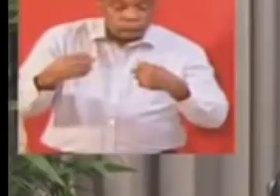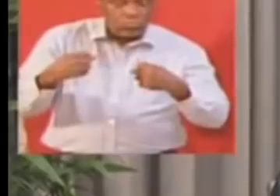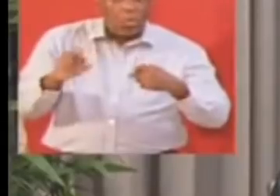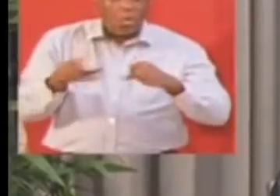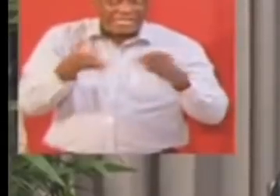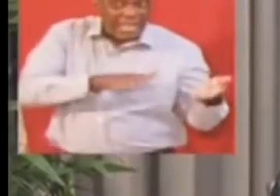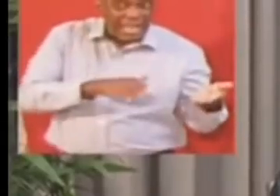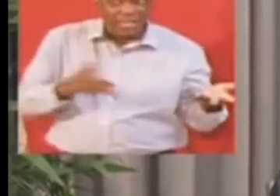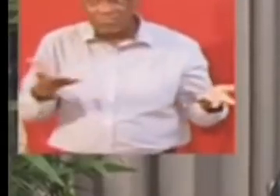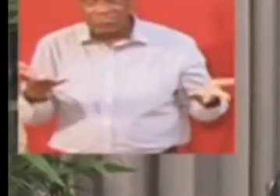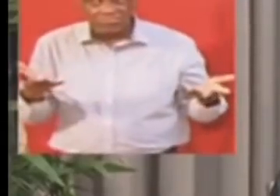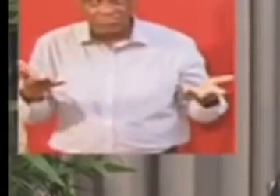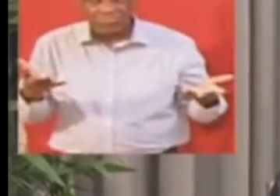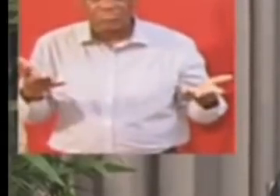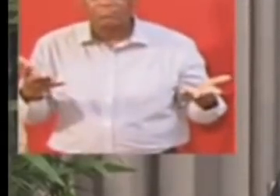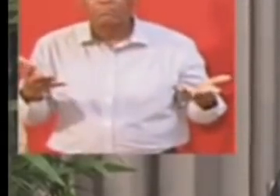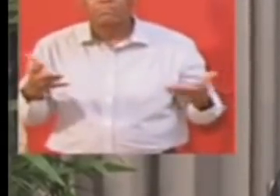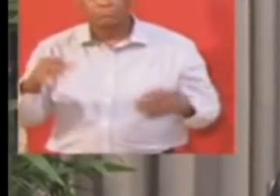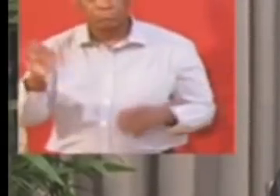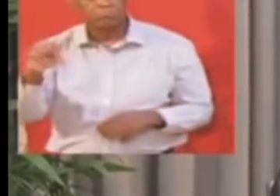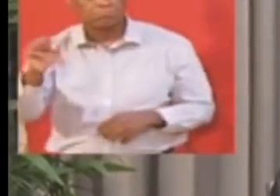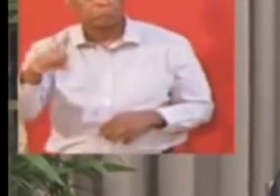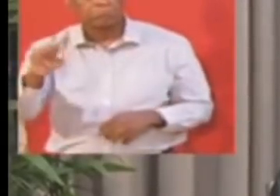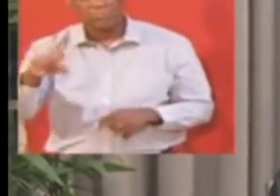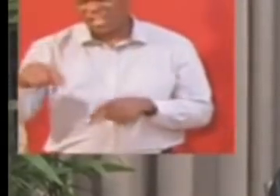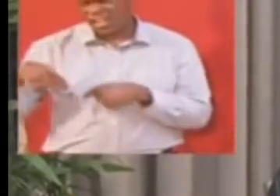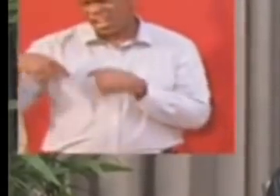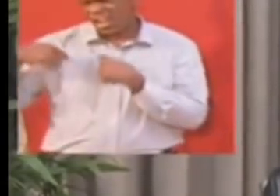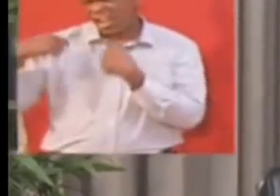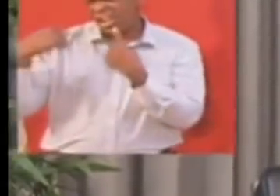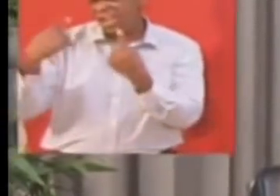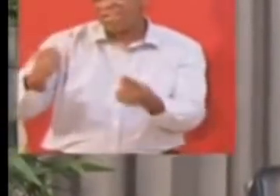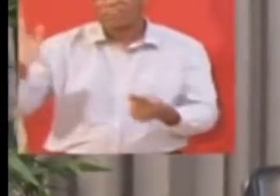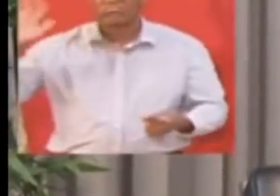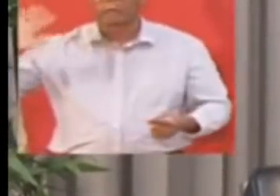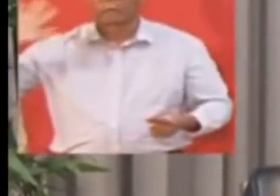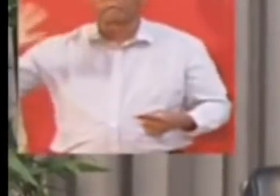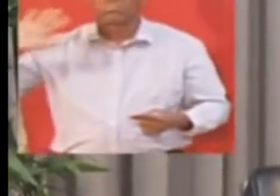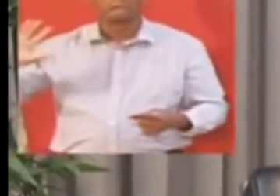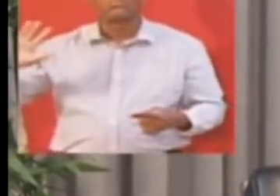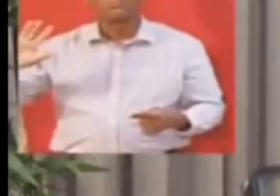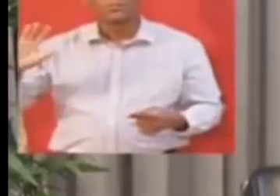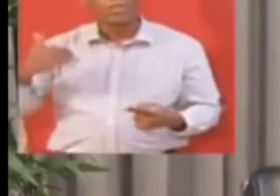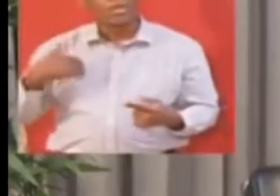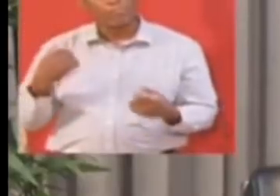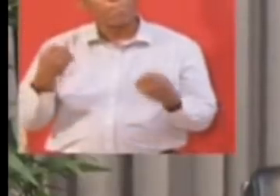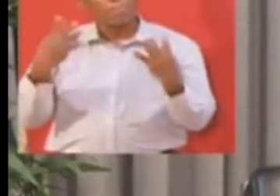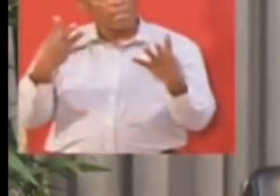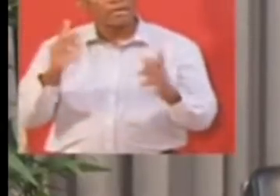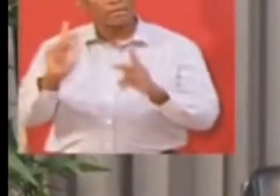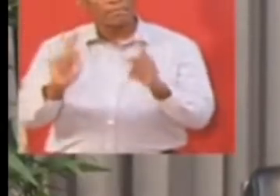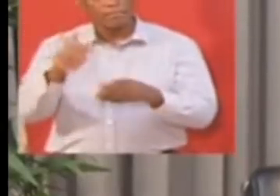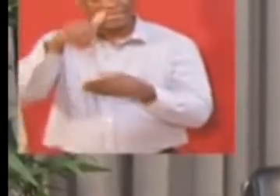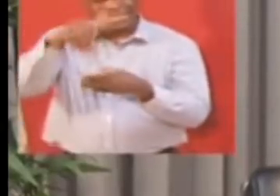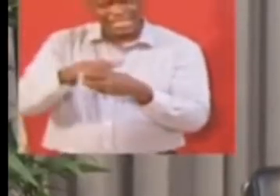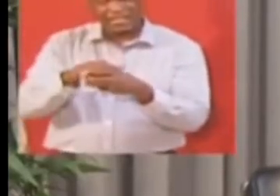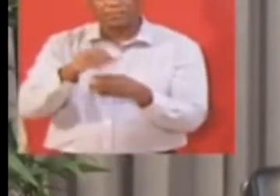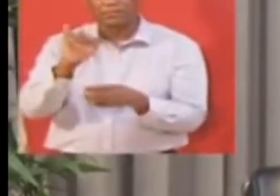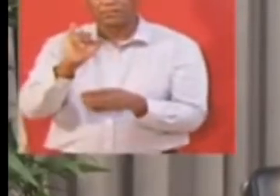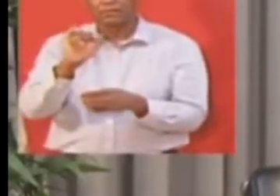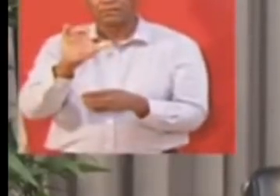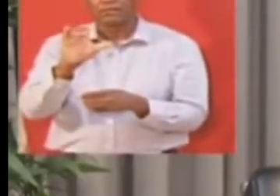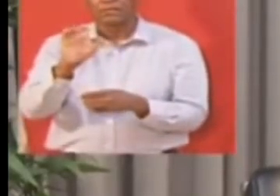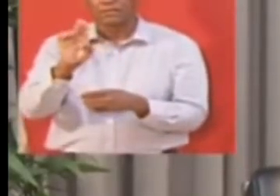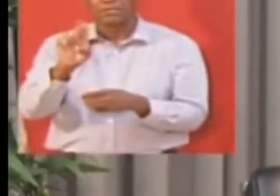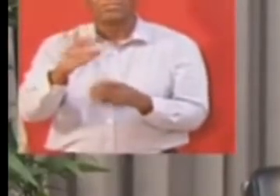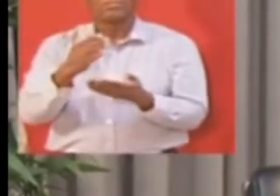So, all the way back to the first phase, we had a lot of persons being in ICU, some of them for a protracted period of time,